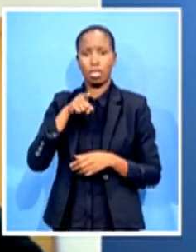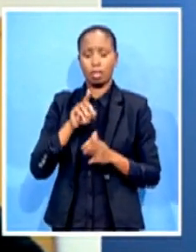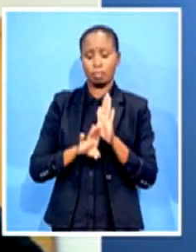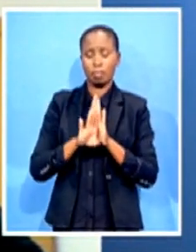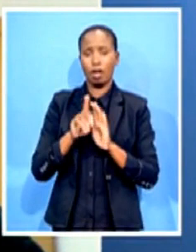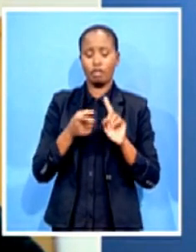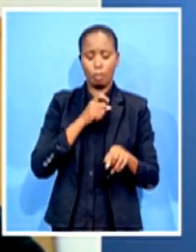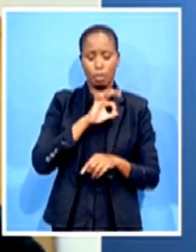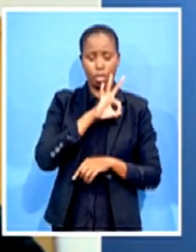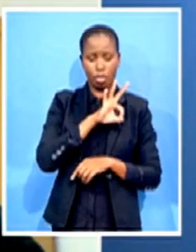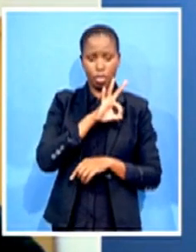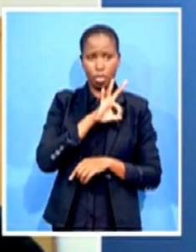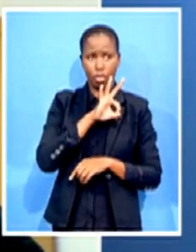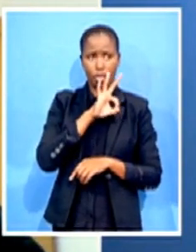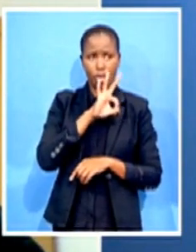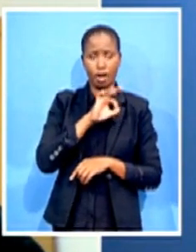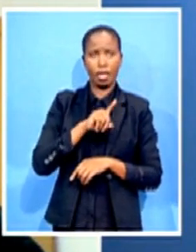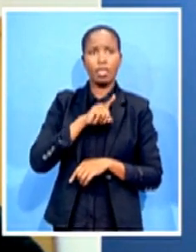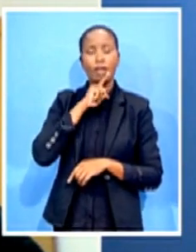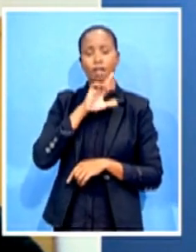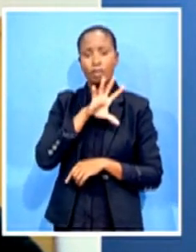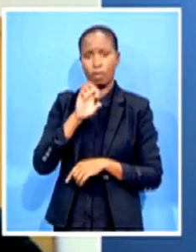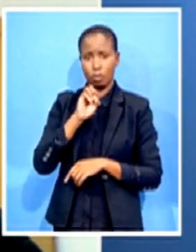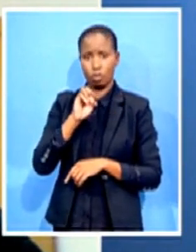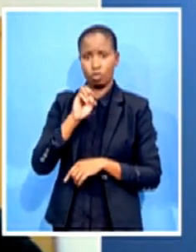3,362.40 from 2020 to now the